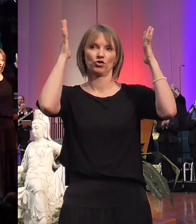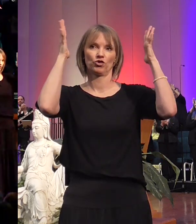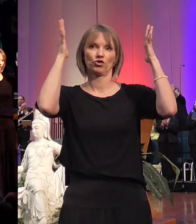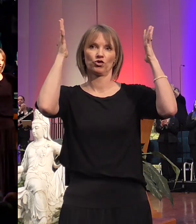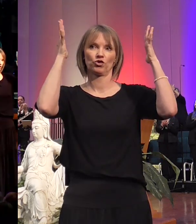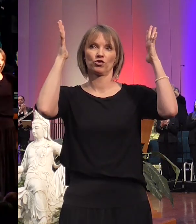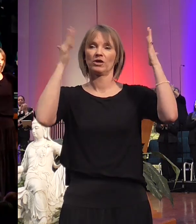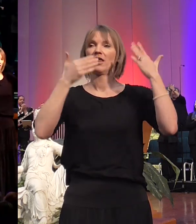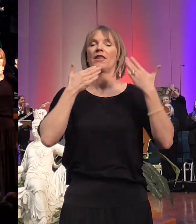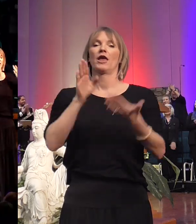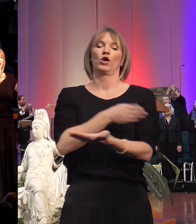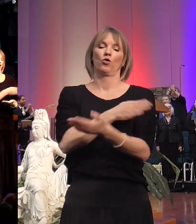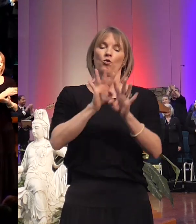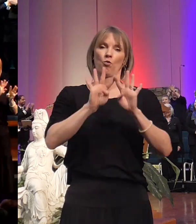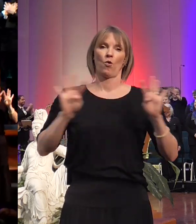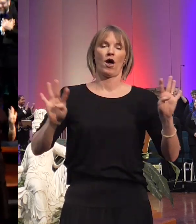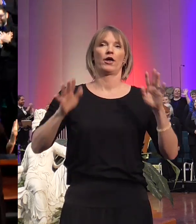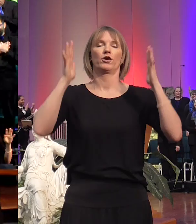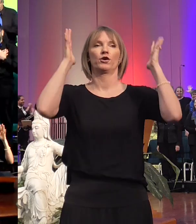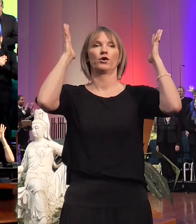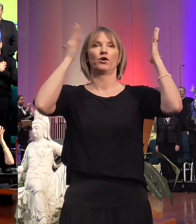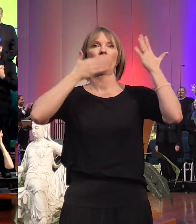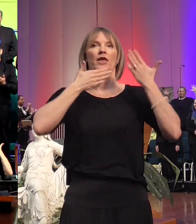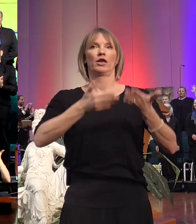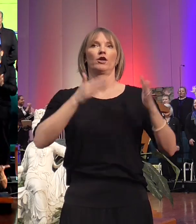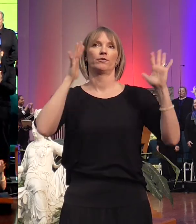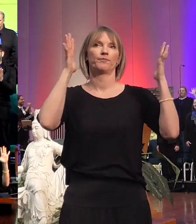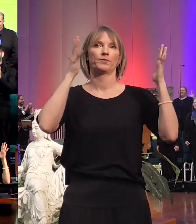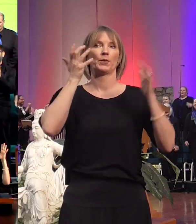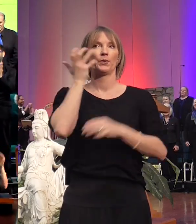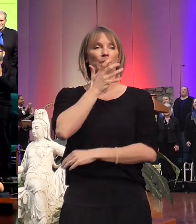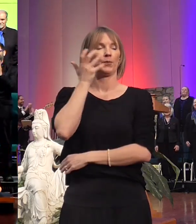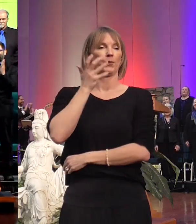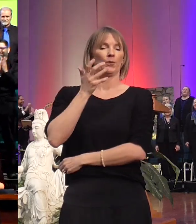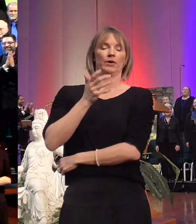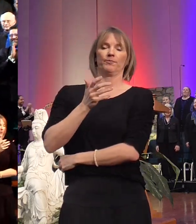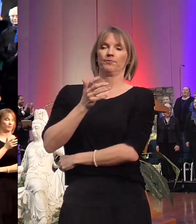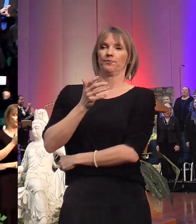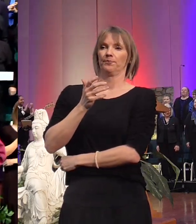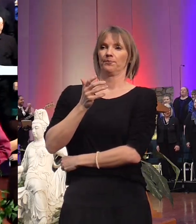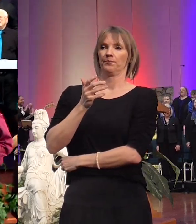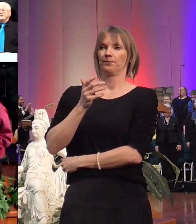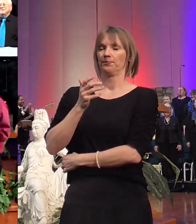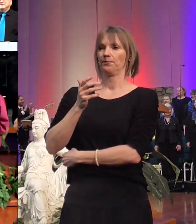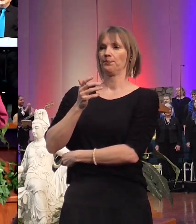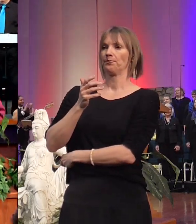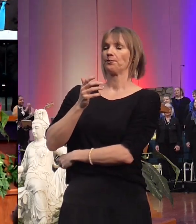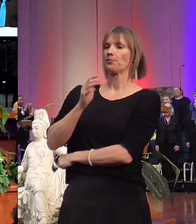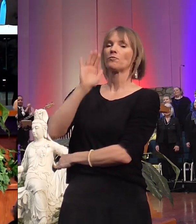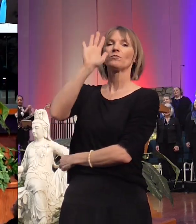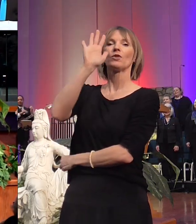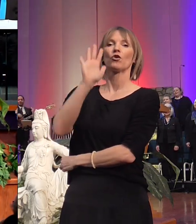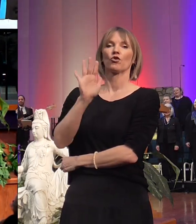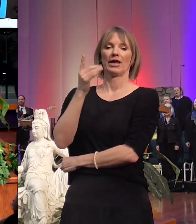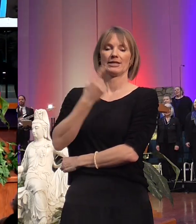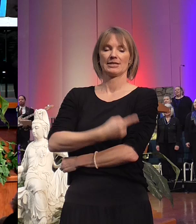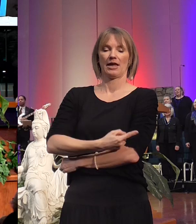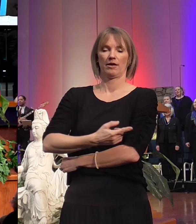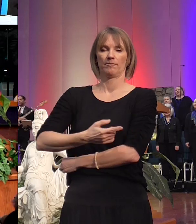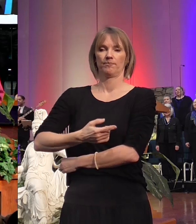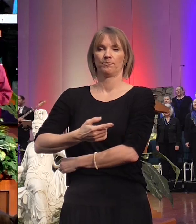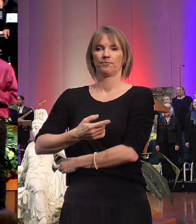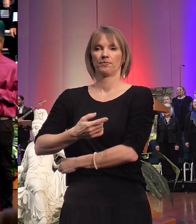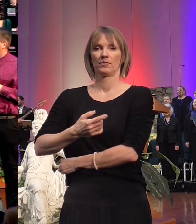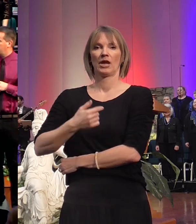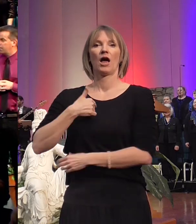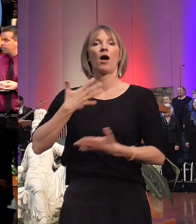And thank you, choir. Thank you, choir. Woo. Great day. Great day. And I